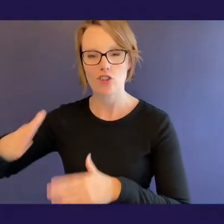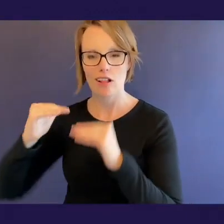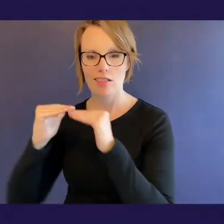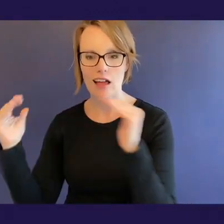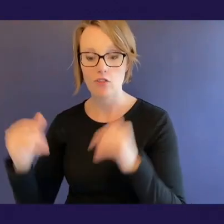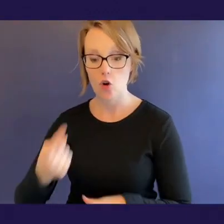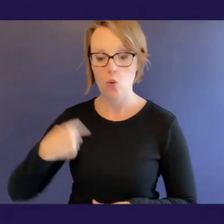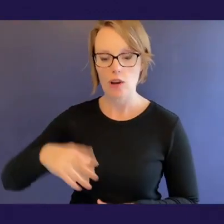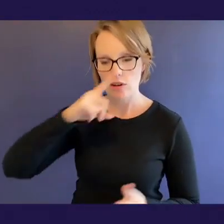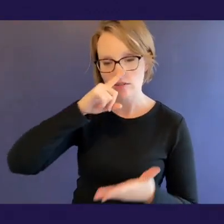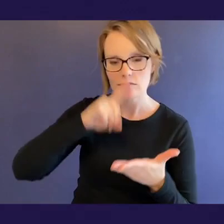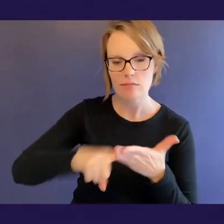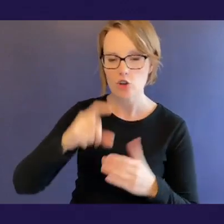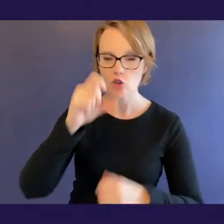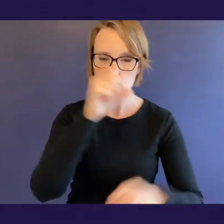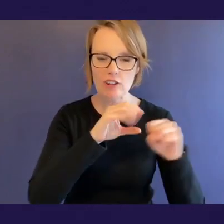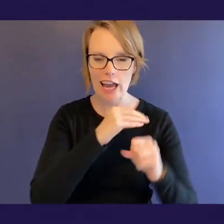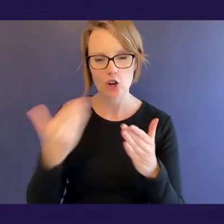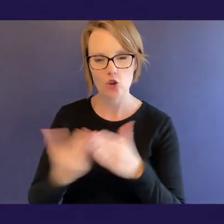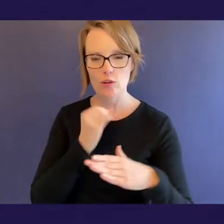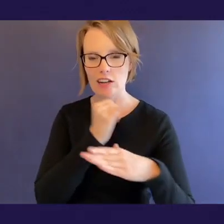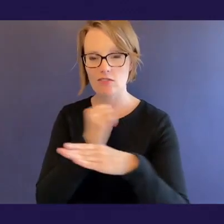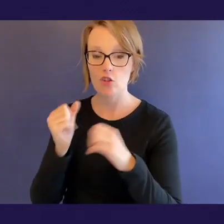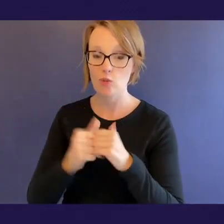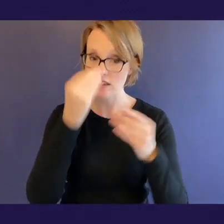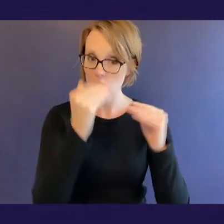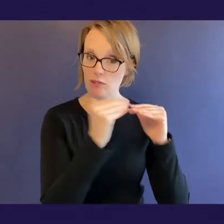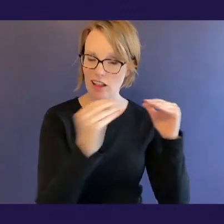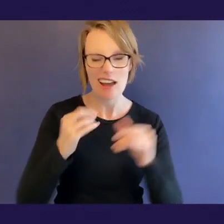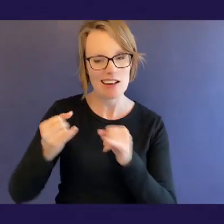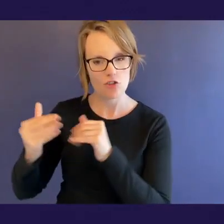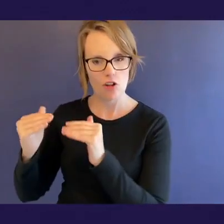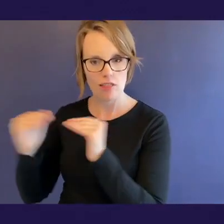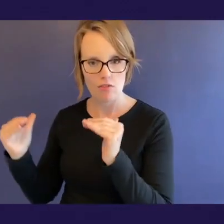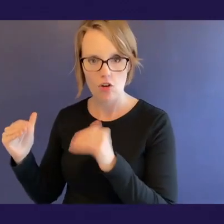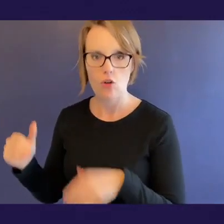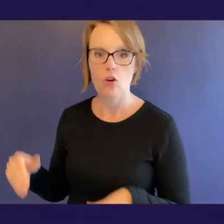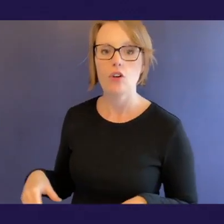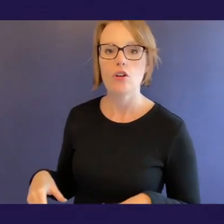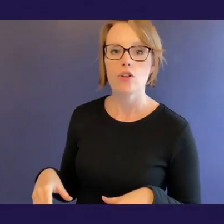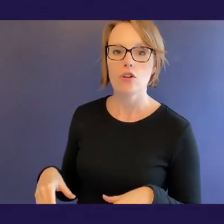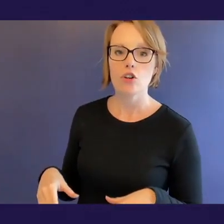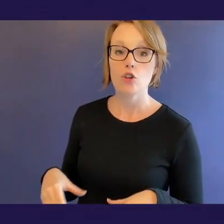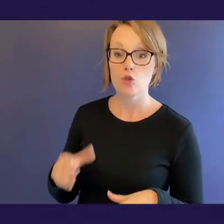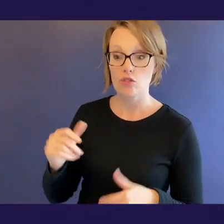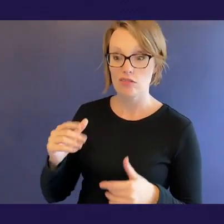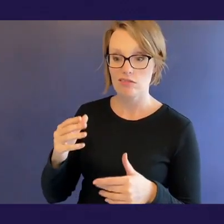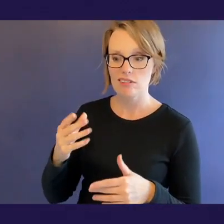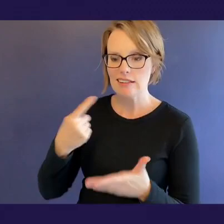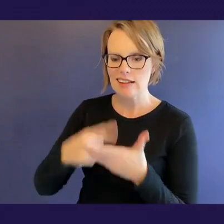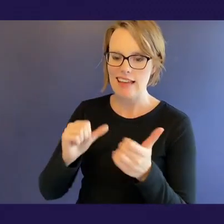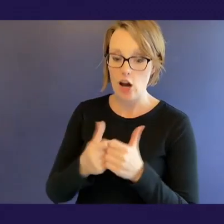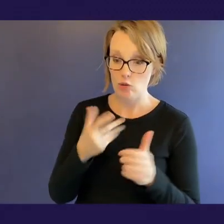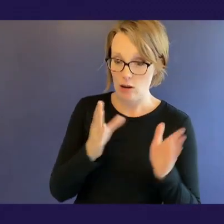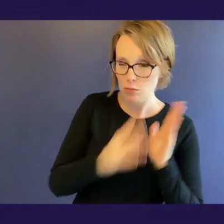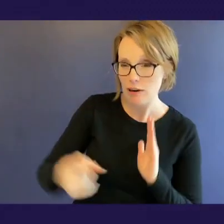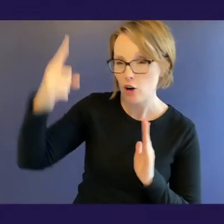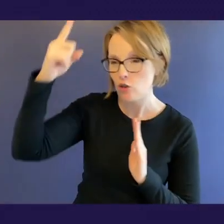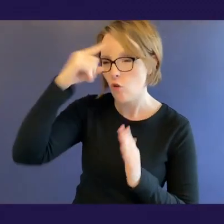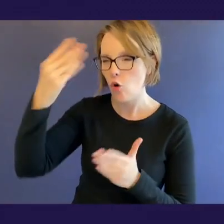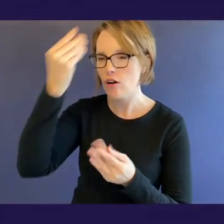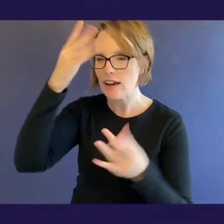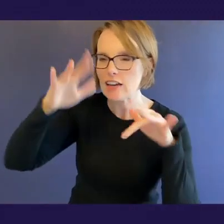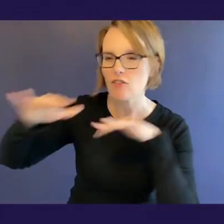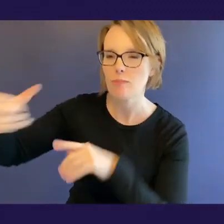and interventions at the informational and individual level to prepare for and respond to epidemics. And information